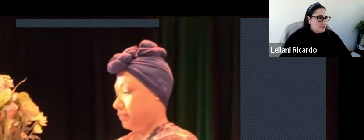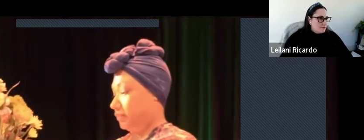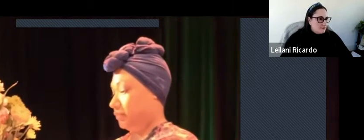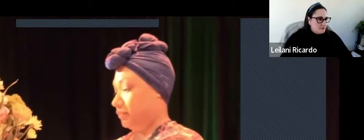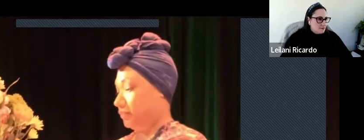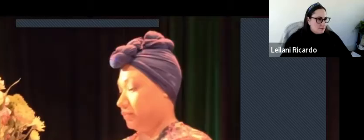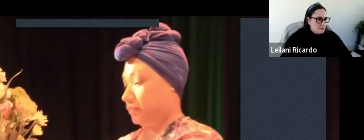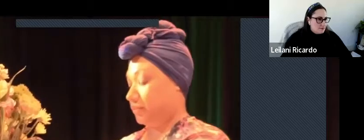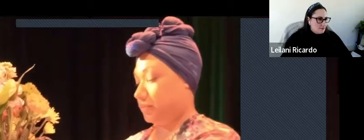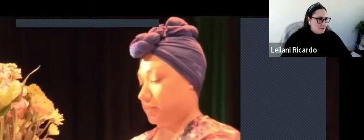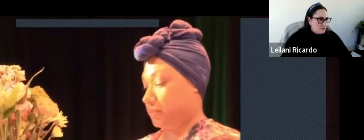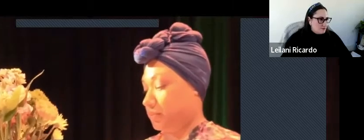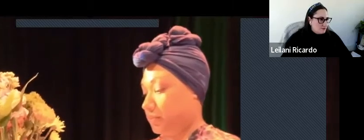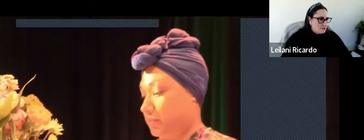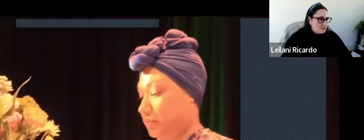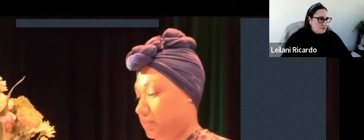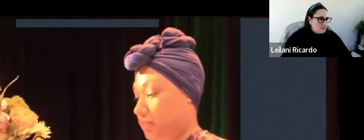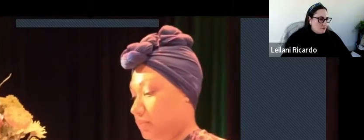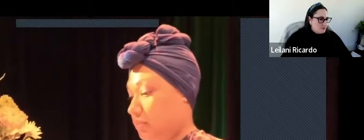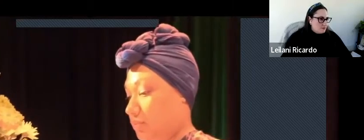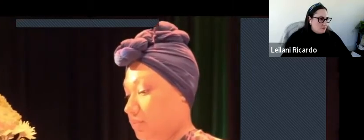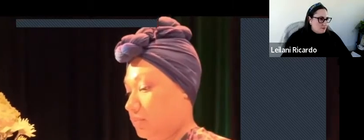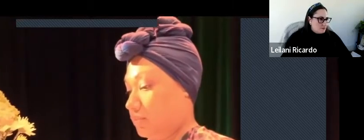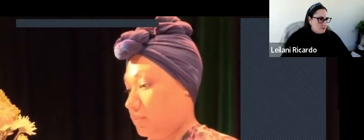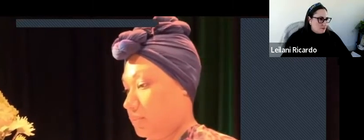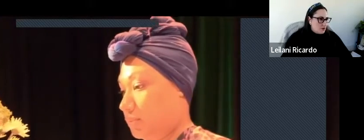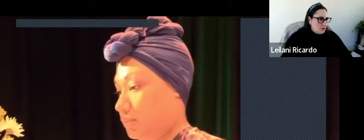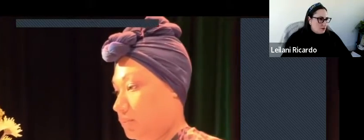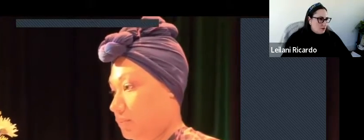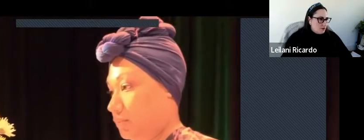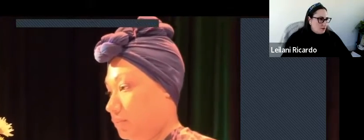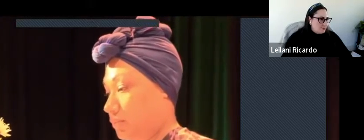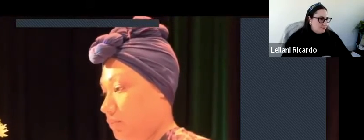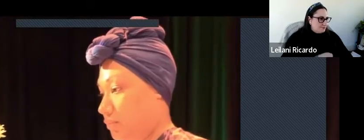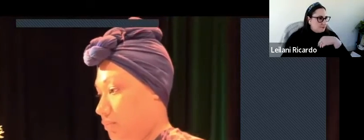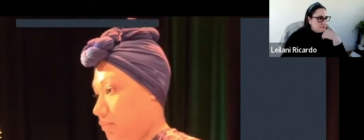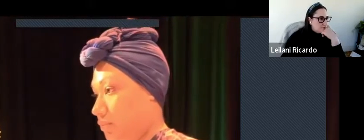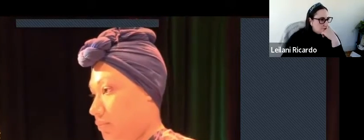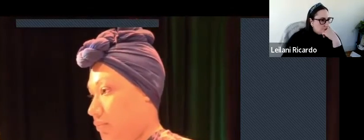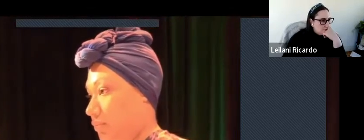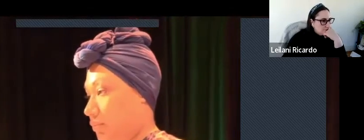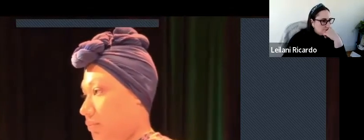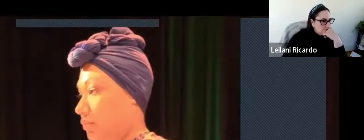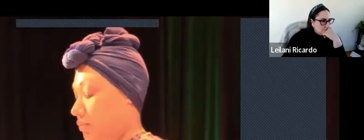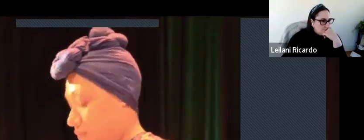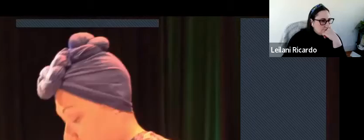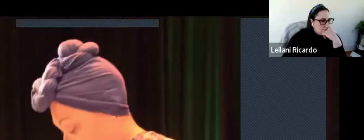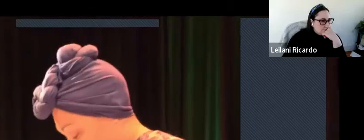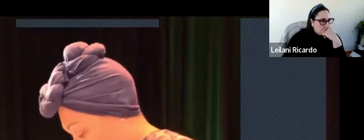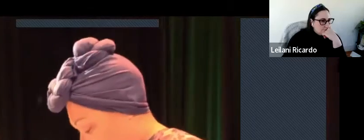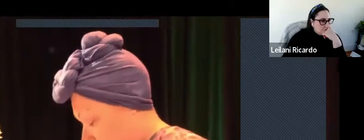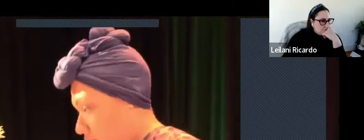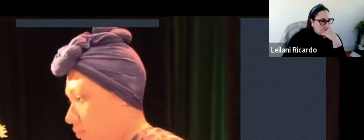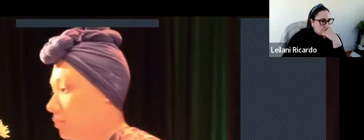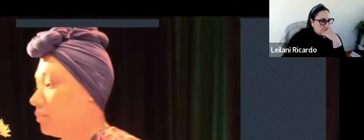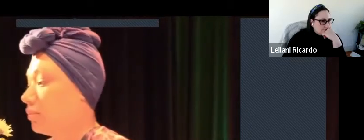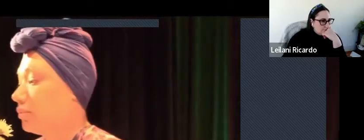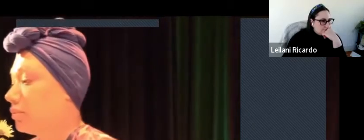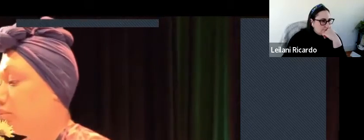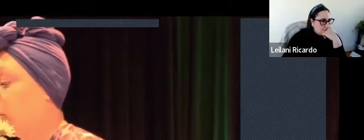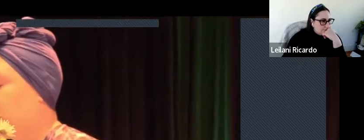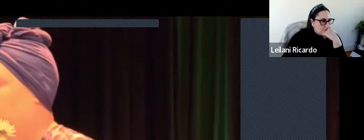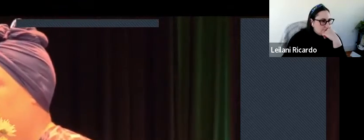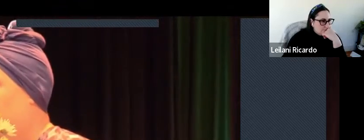call to you, spirit guides, as I bring you